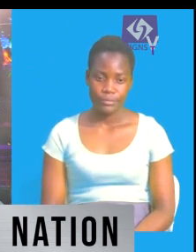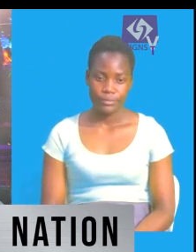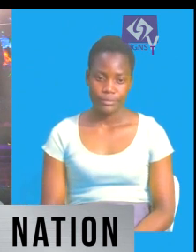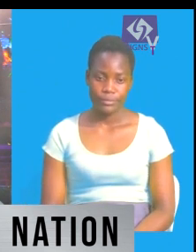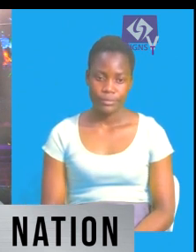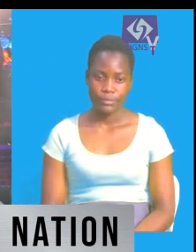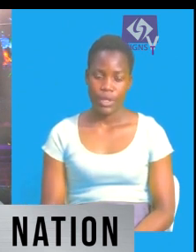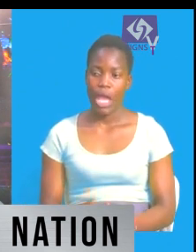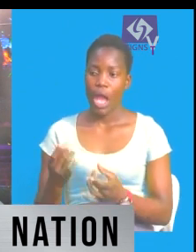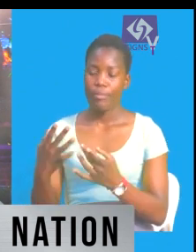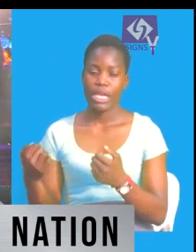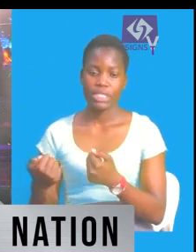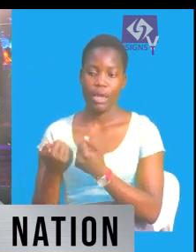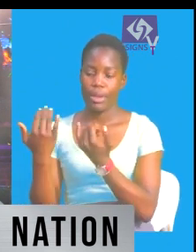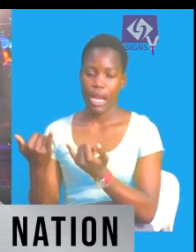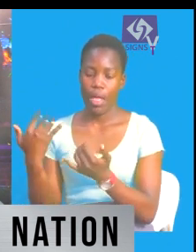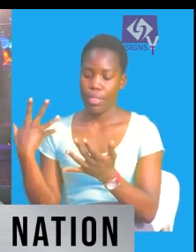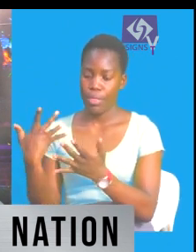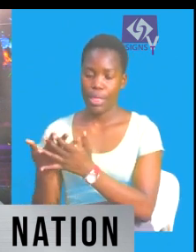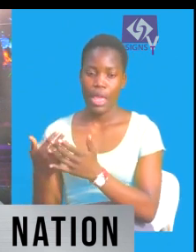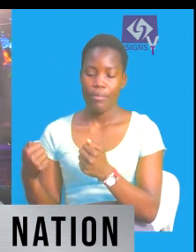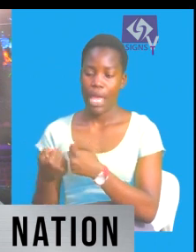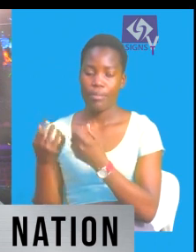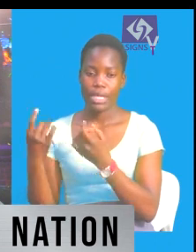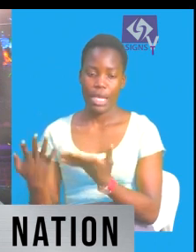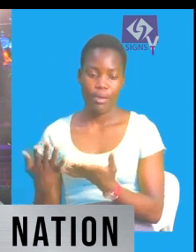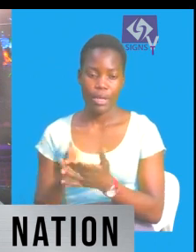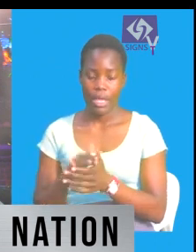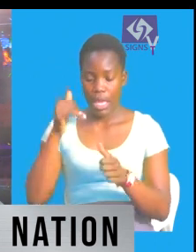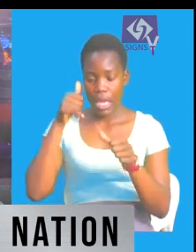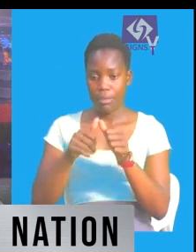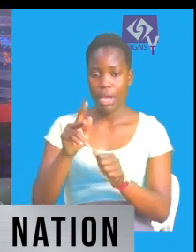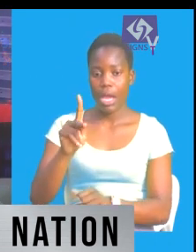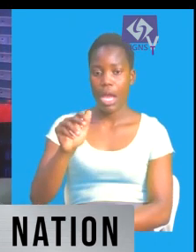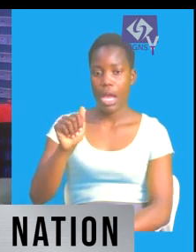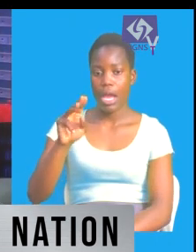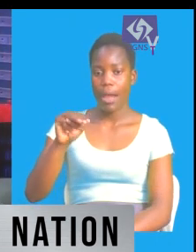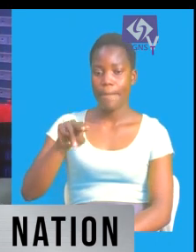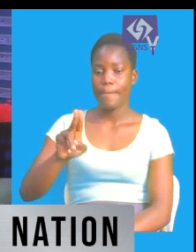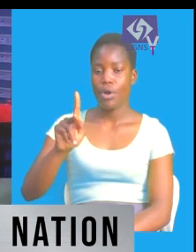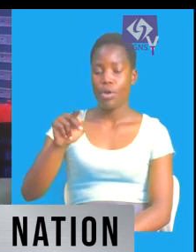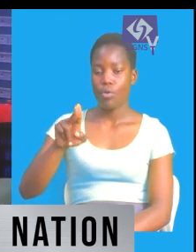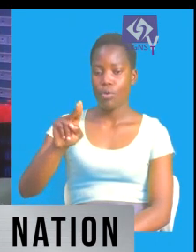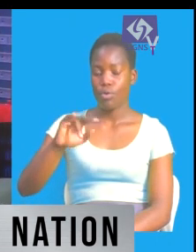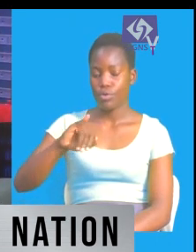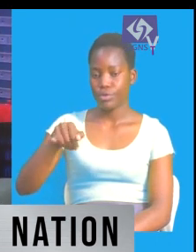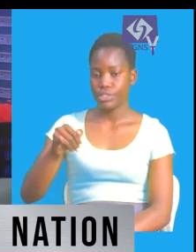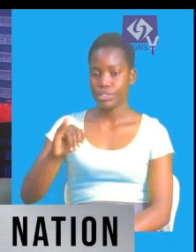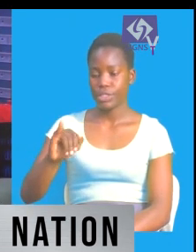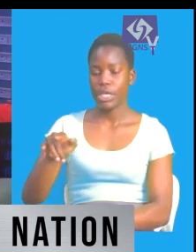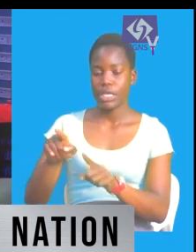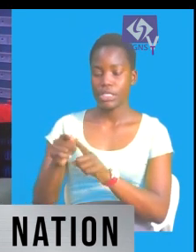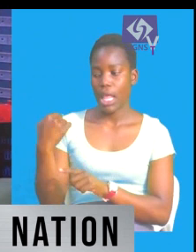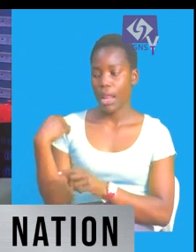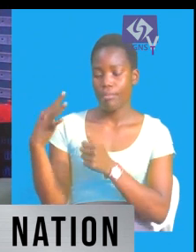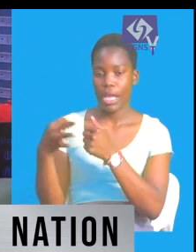how many have happened so far? Can you remember any? I remember Kamukunji. The one at Kibera is the most recent one. Recent one?